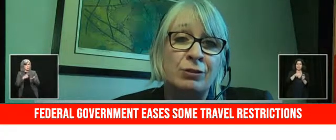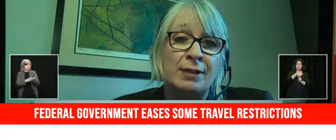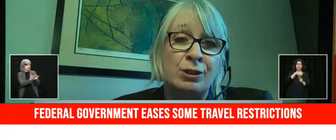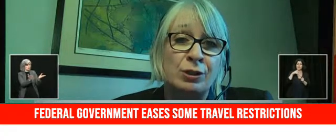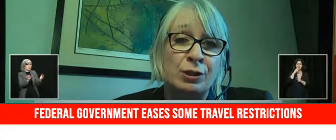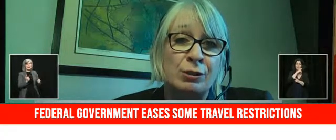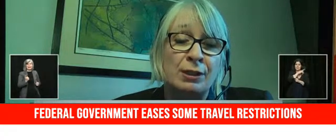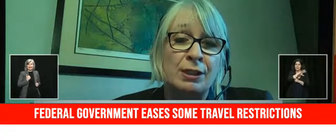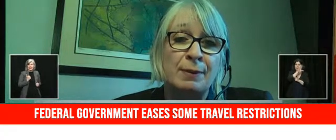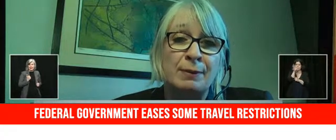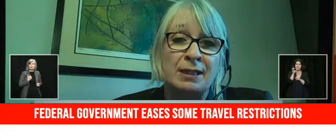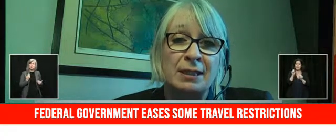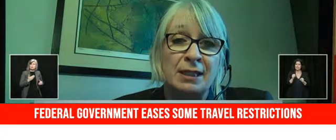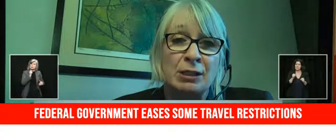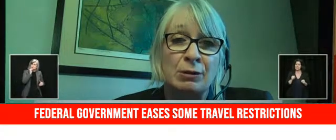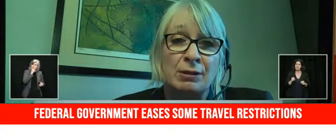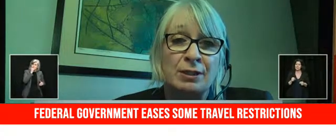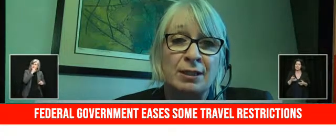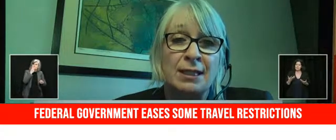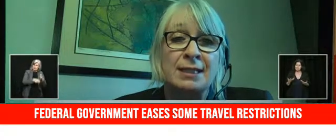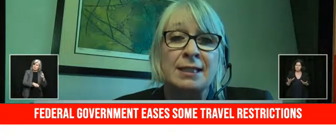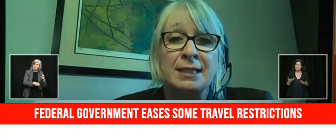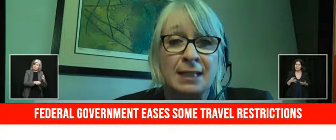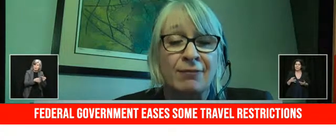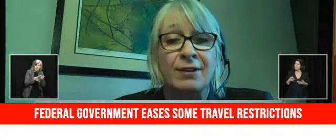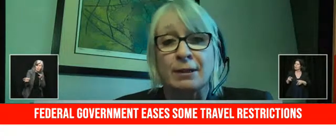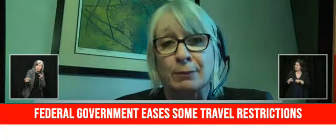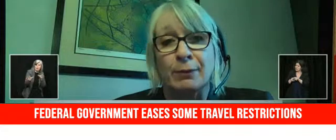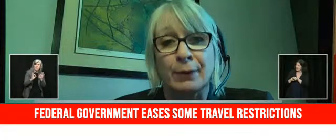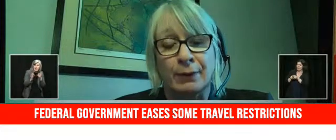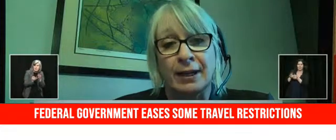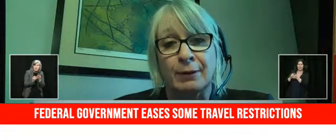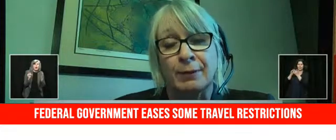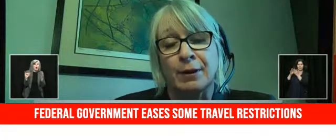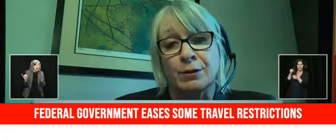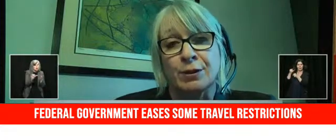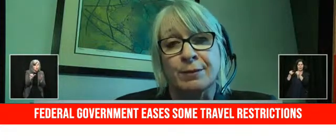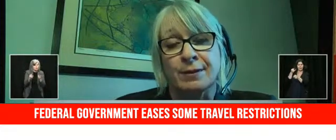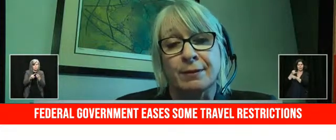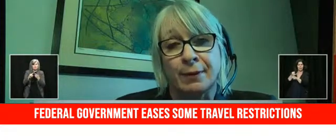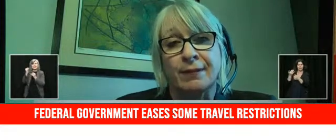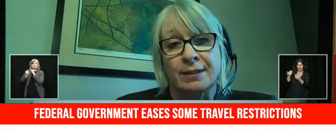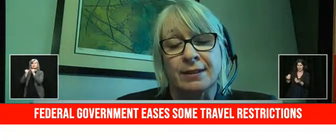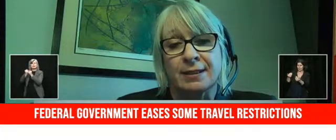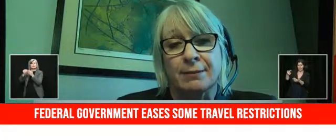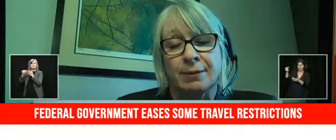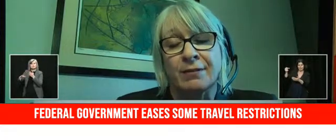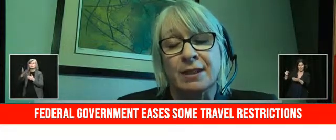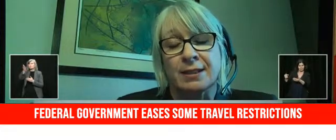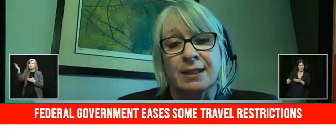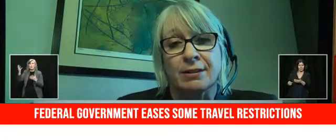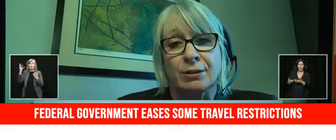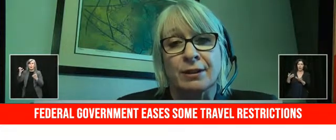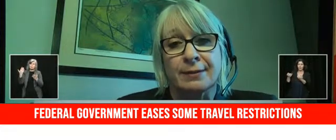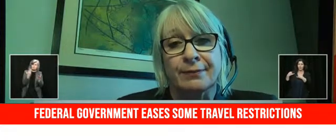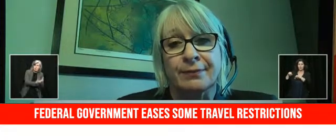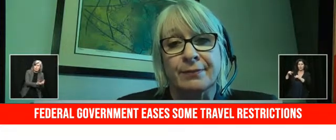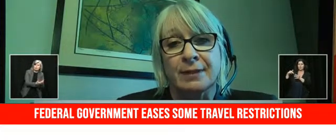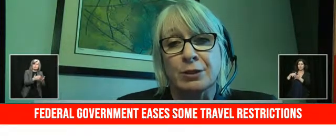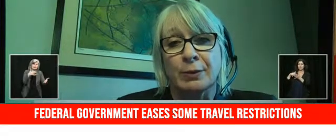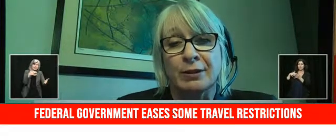of international students to be able to continue their studies in a safe and appropriate way with partnerships of the provinces and